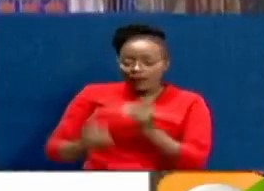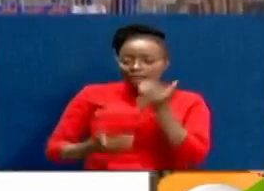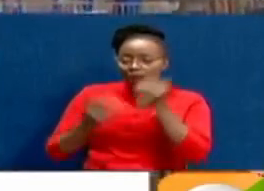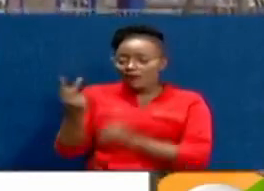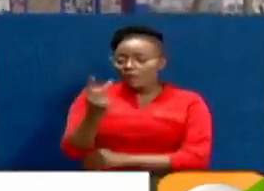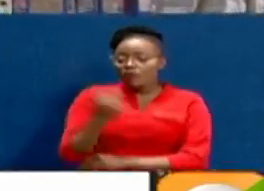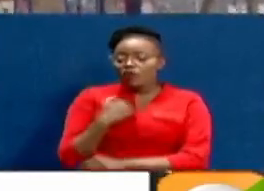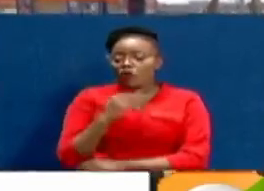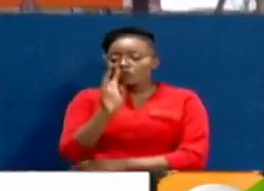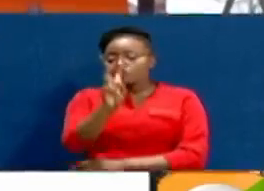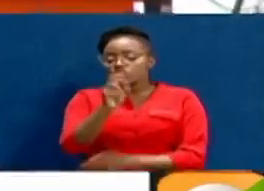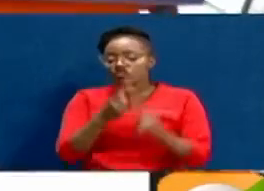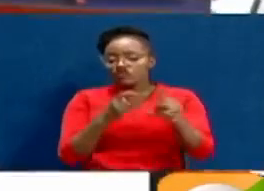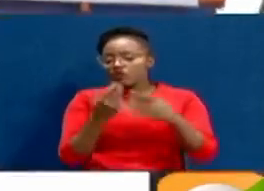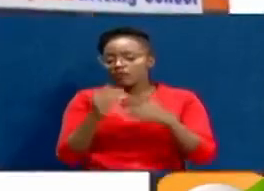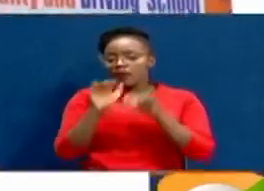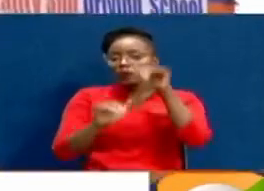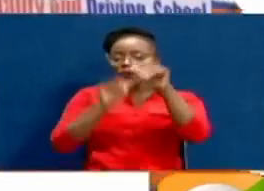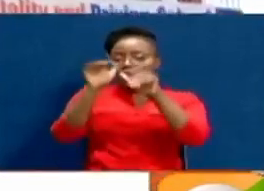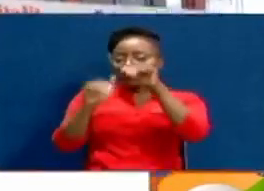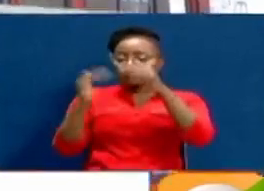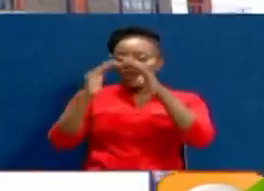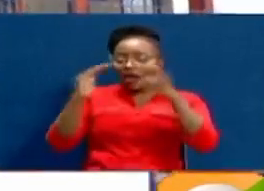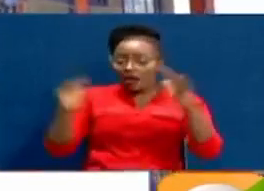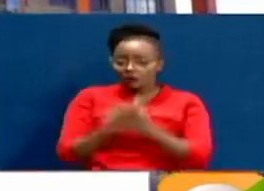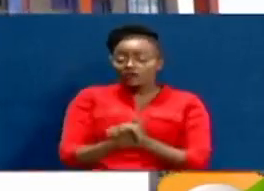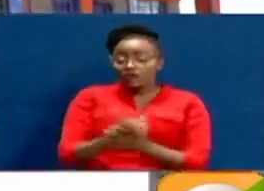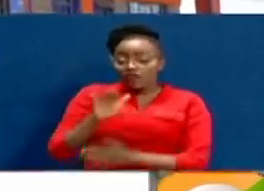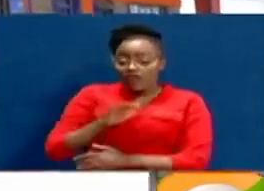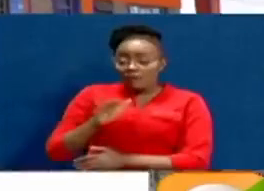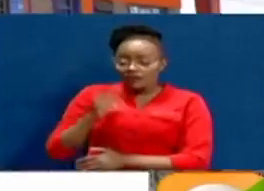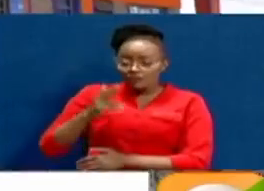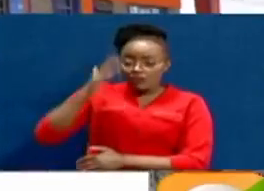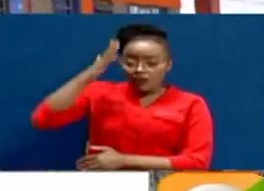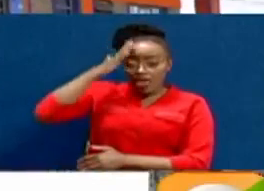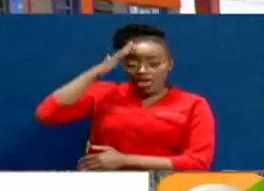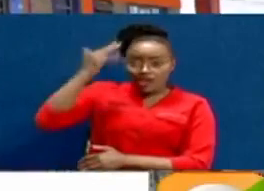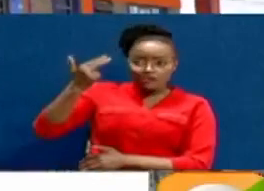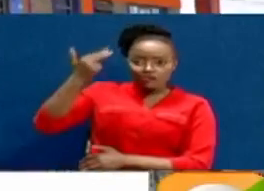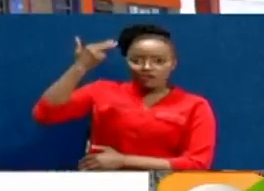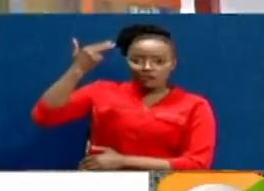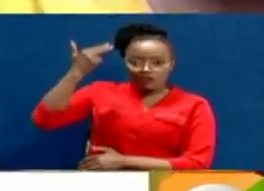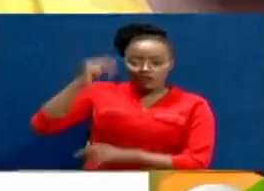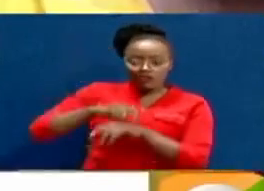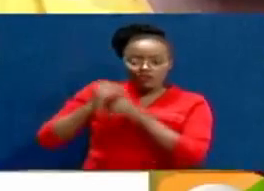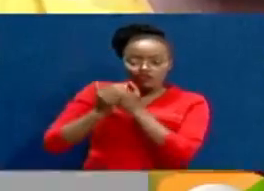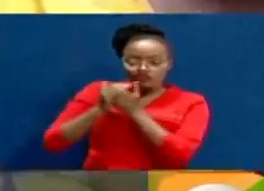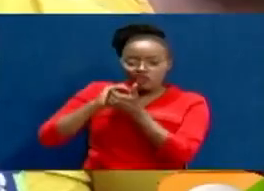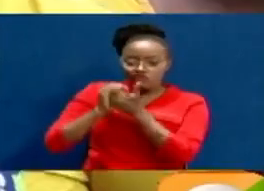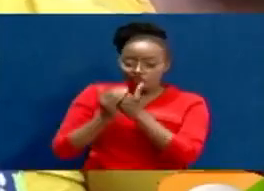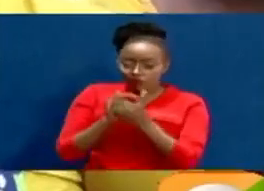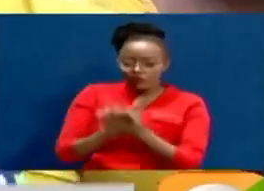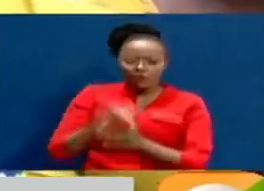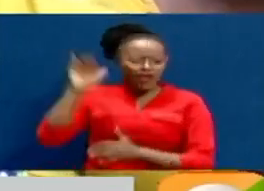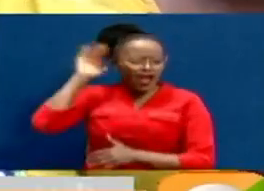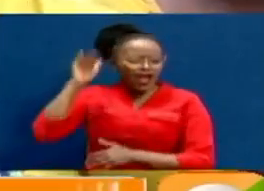top balcony of this building. According to the mother of the child, the bullet hit her daughter on the head as she cuddled her. Mimi nilisikia